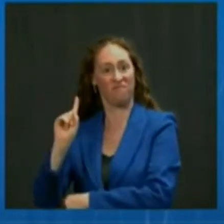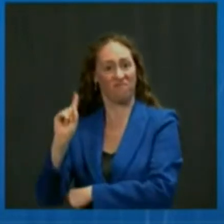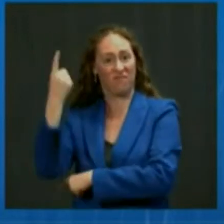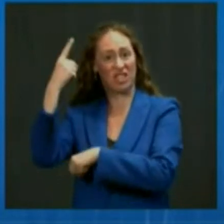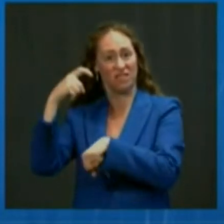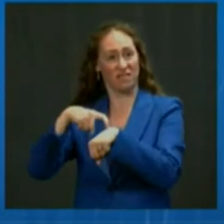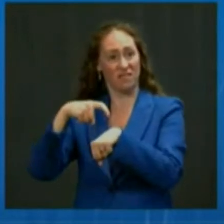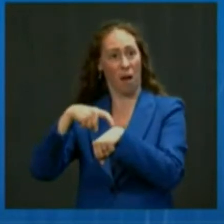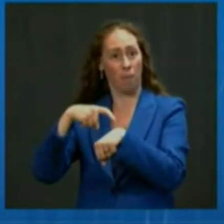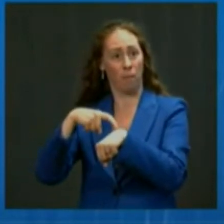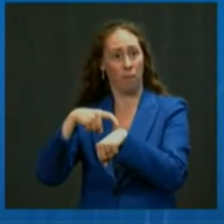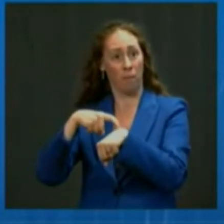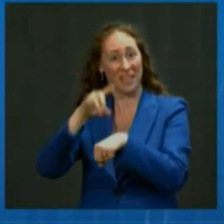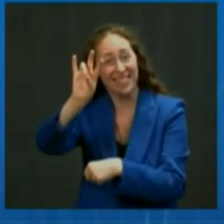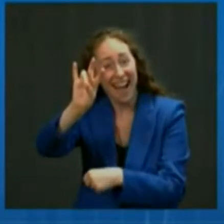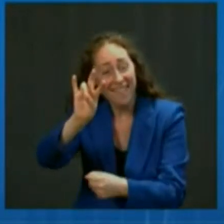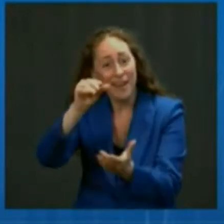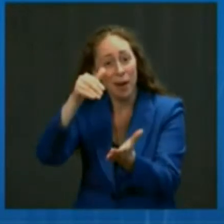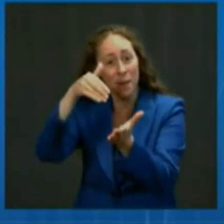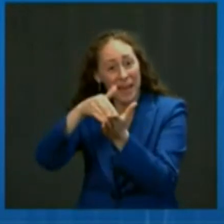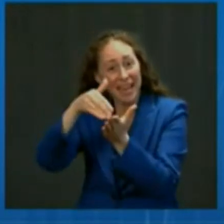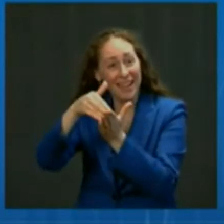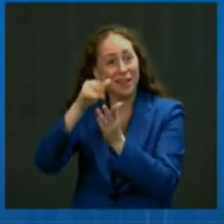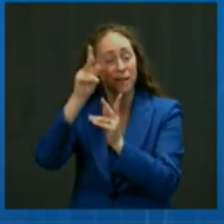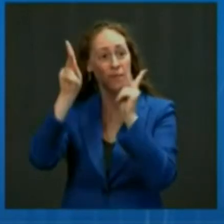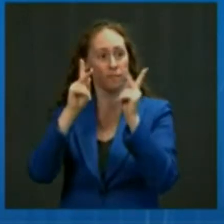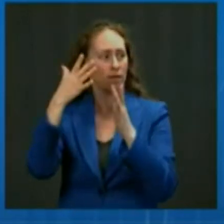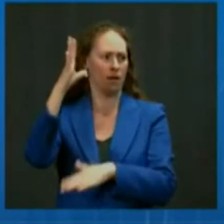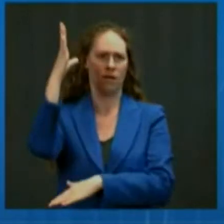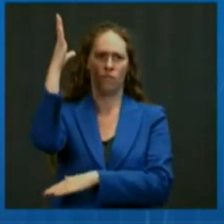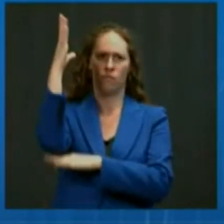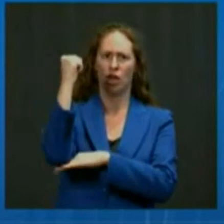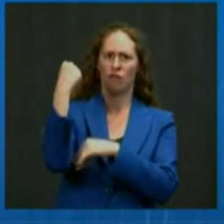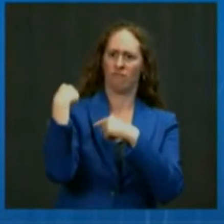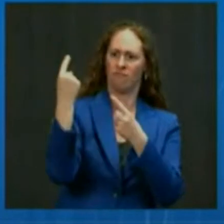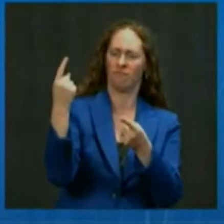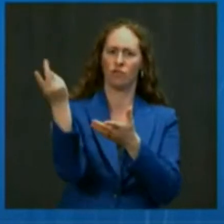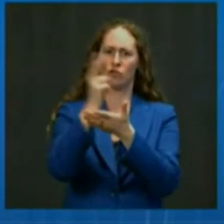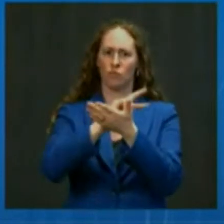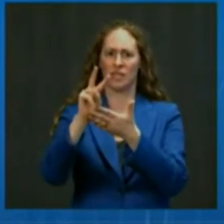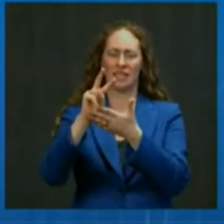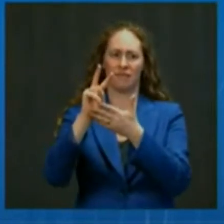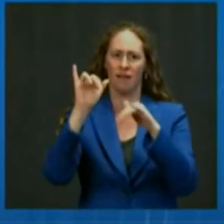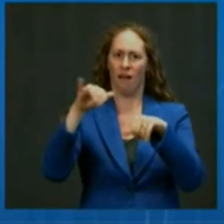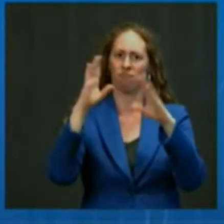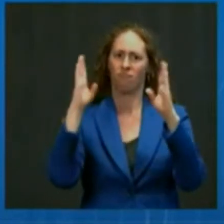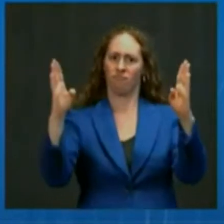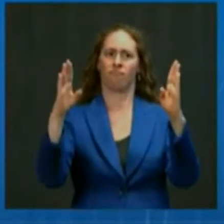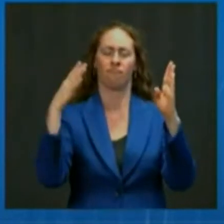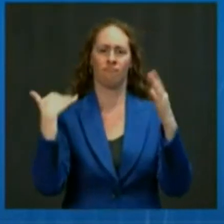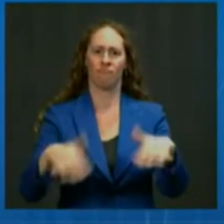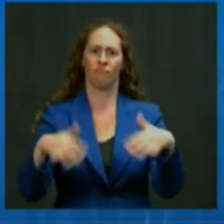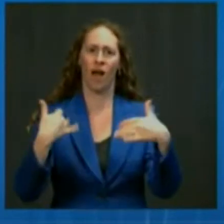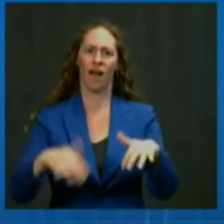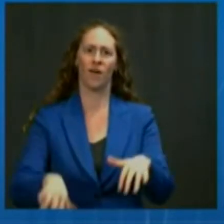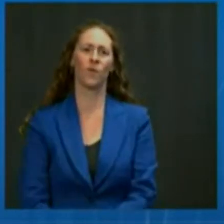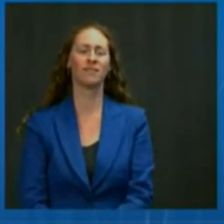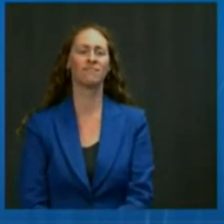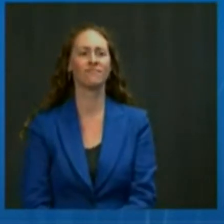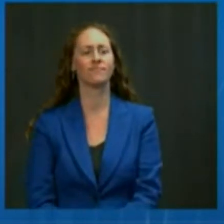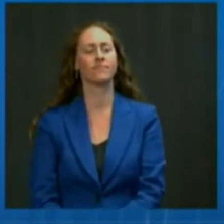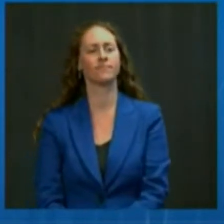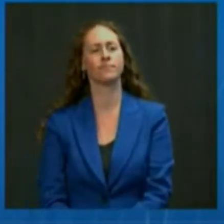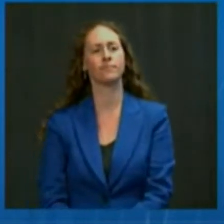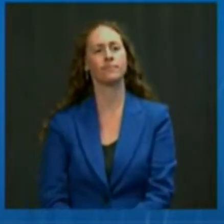7 million, that's the highest 2-week total since the beginning of June. And over the past